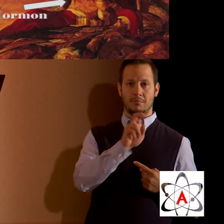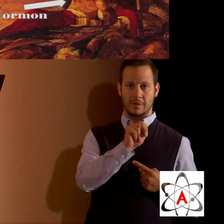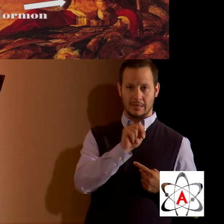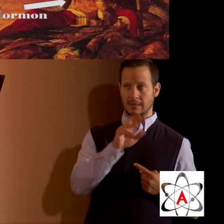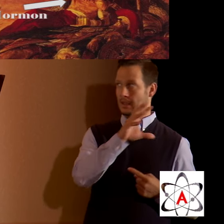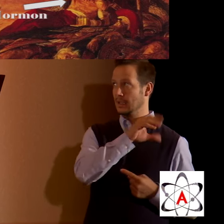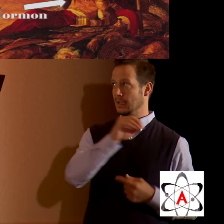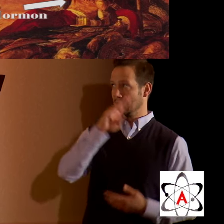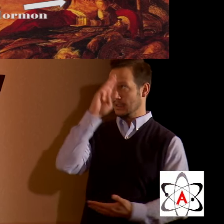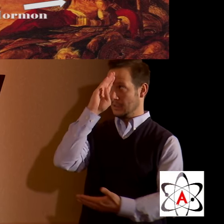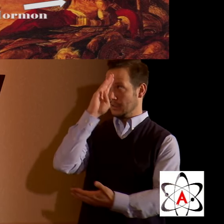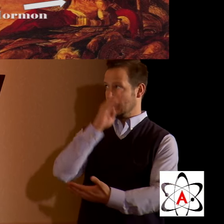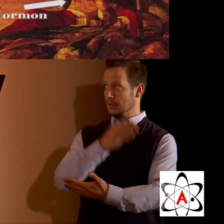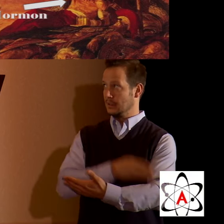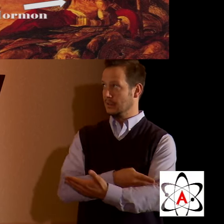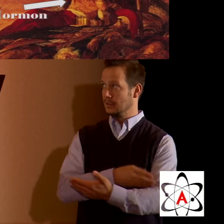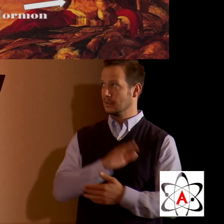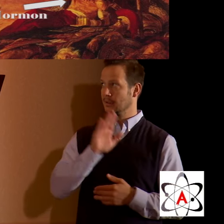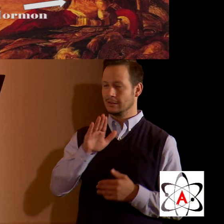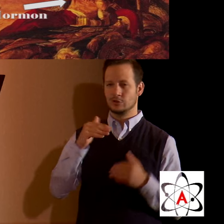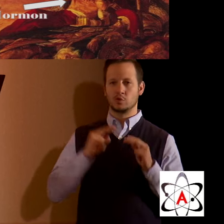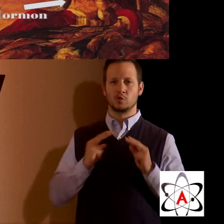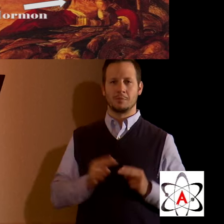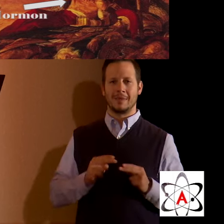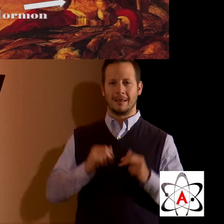and his human hat rack.